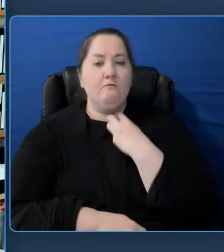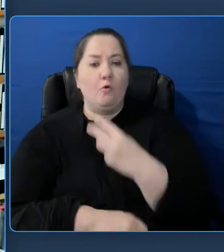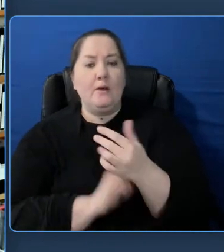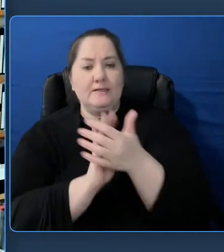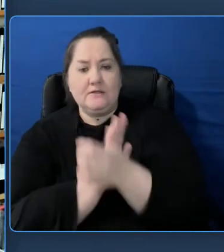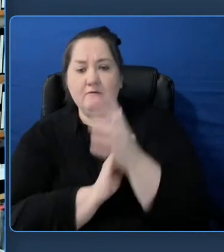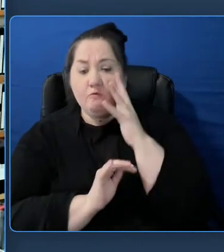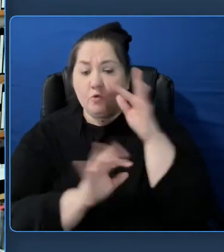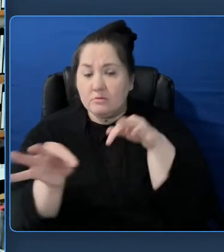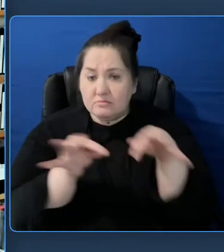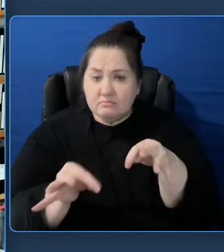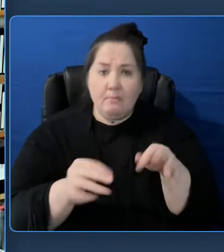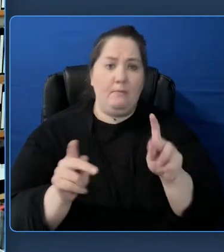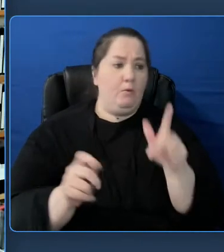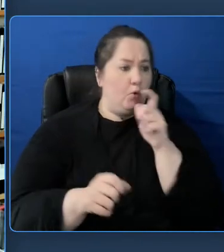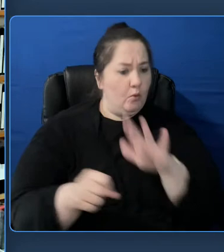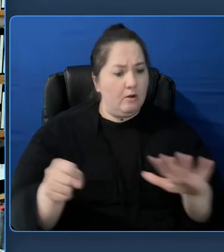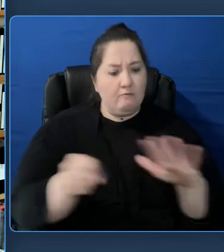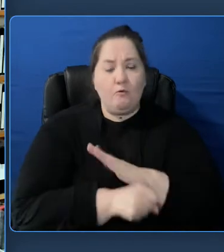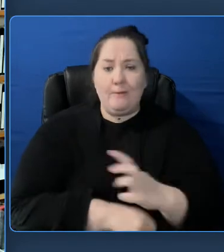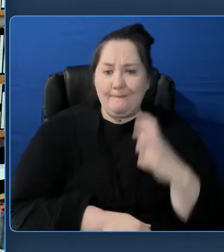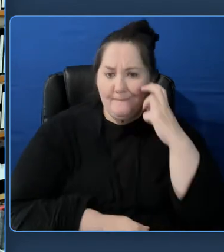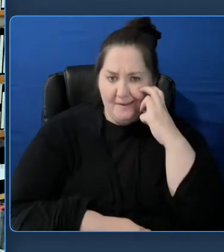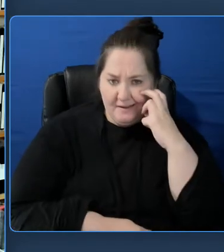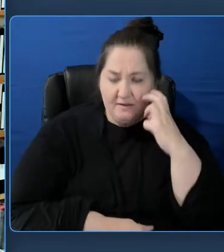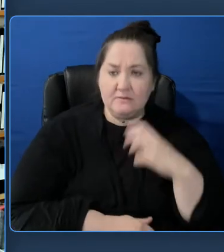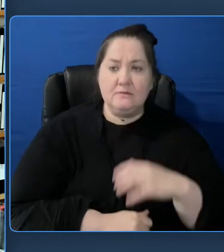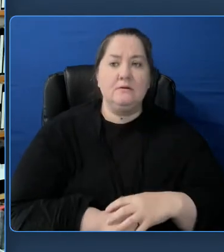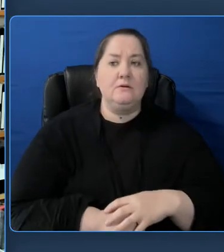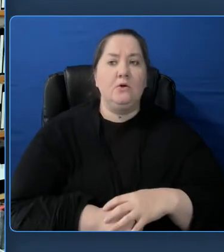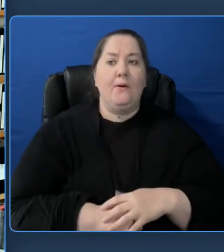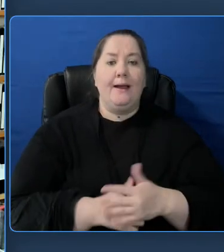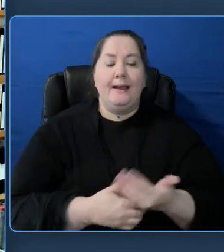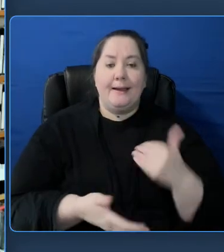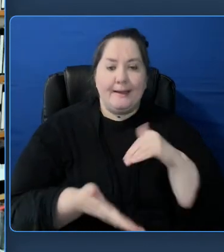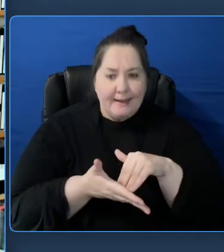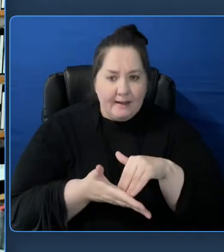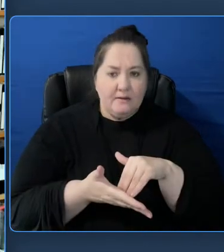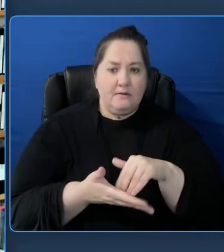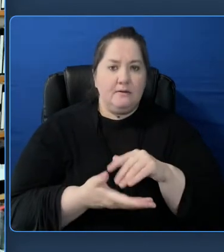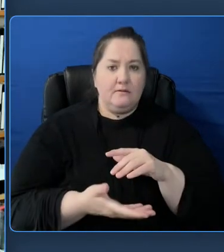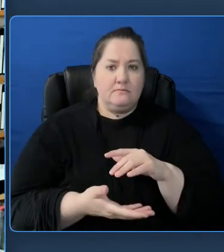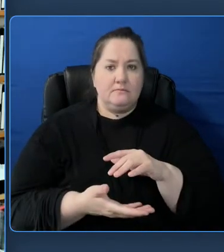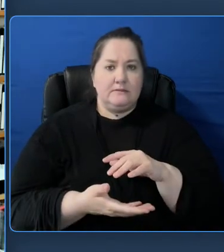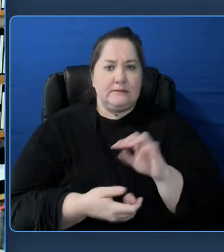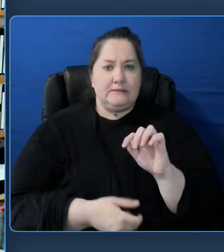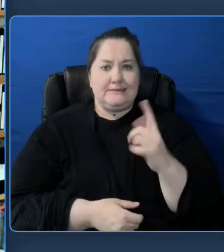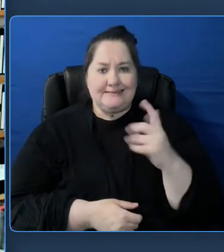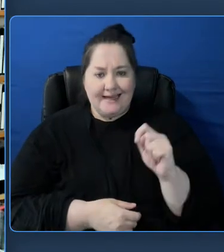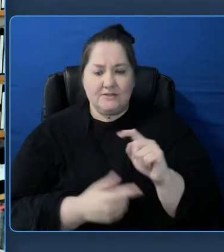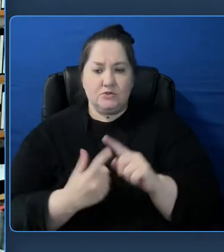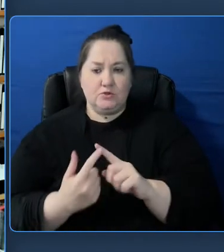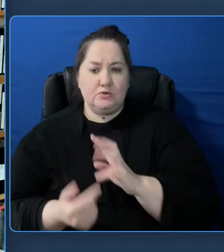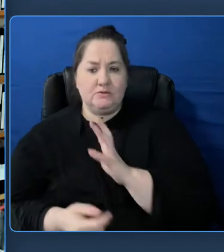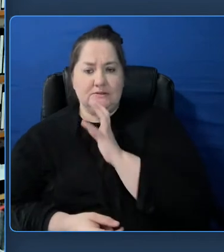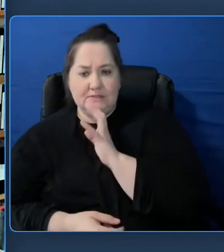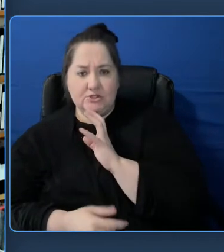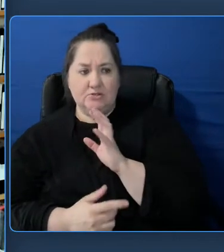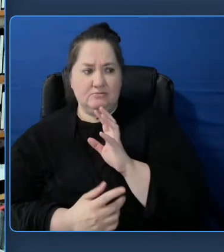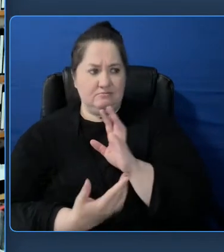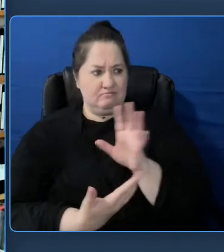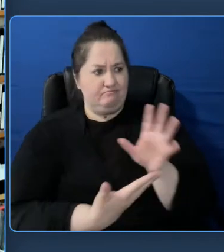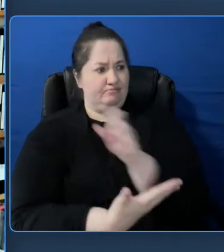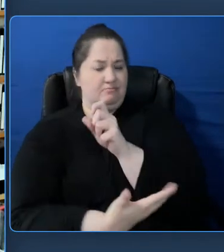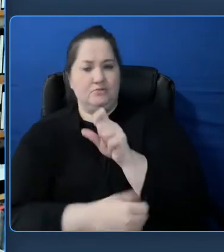description are people who are totally blind. So here again, you know, you get text-to-speech in there, taking jobs